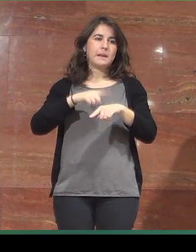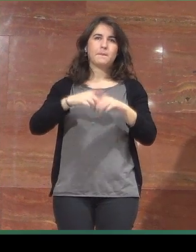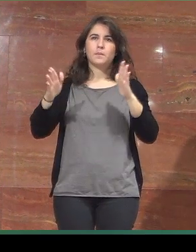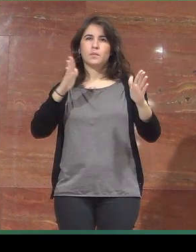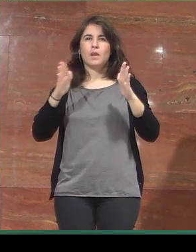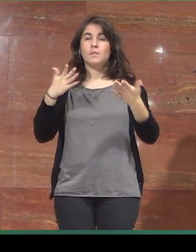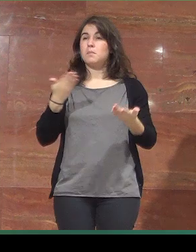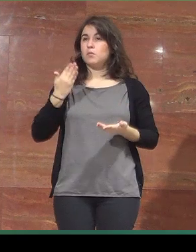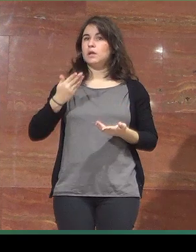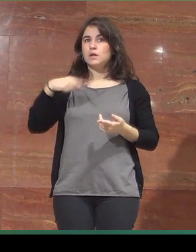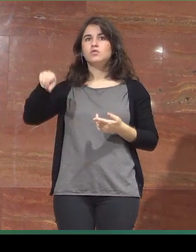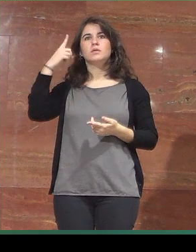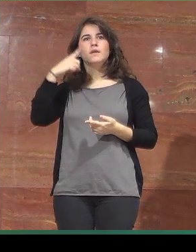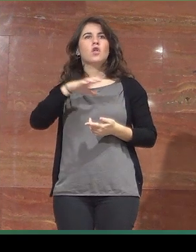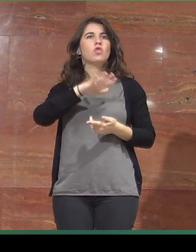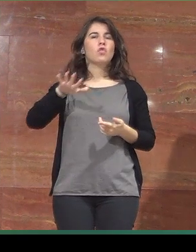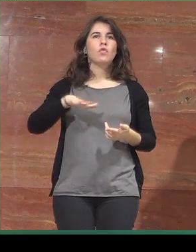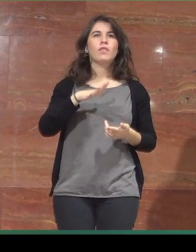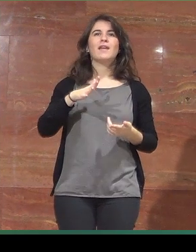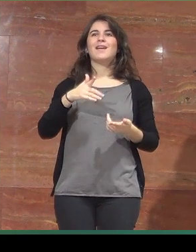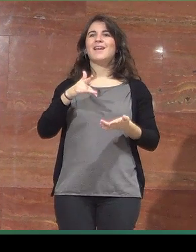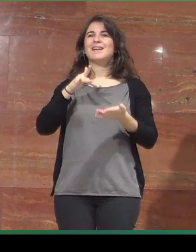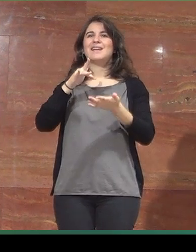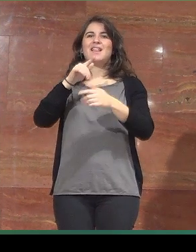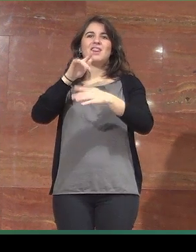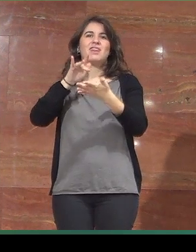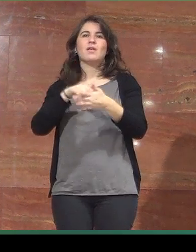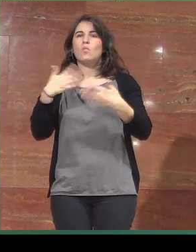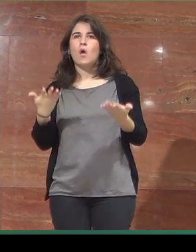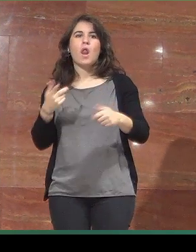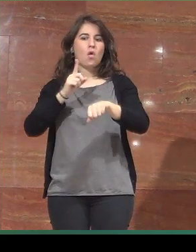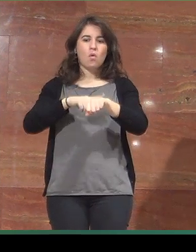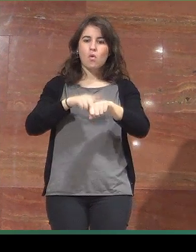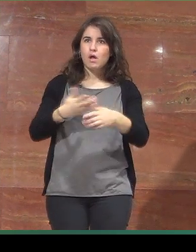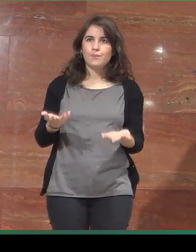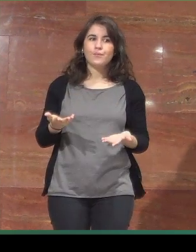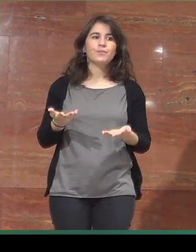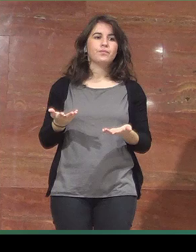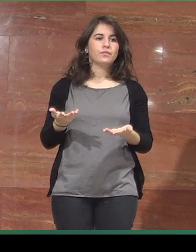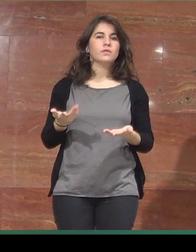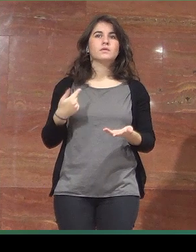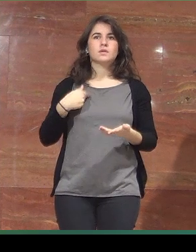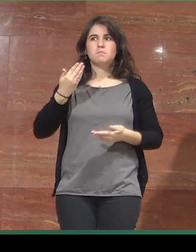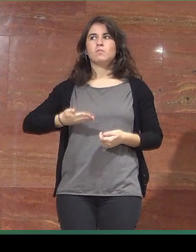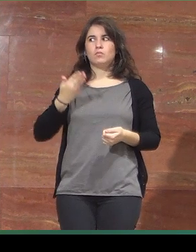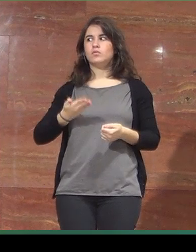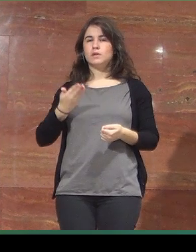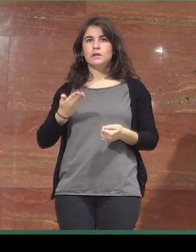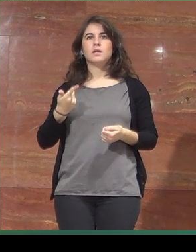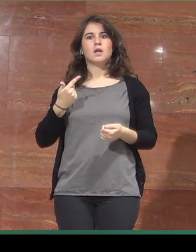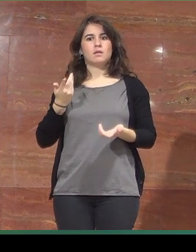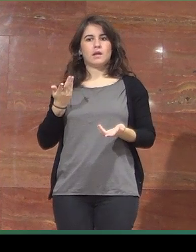and I will know where I am. These two elements are very important to be in connection.